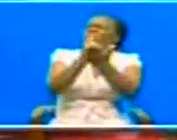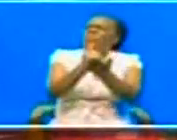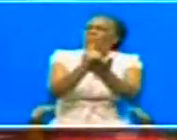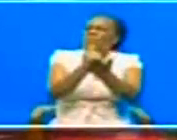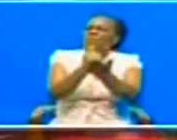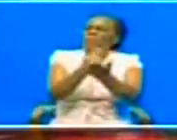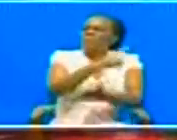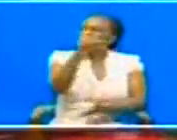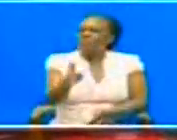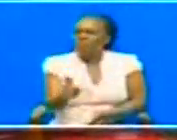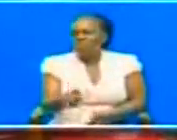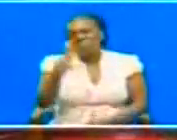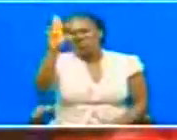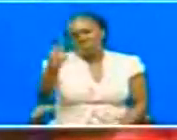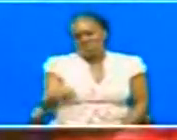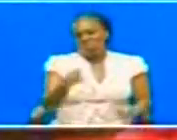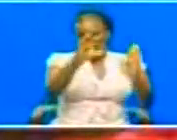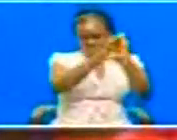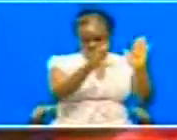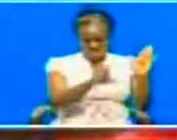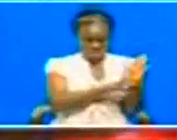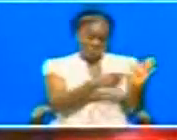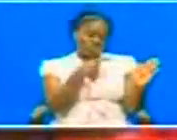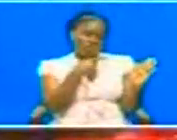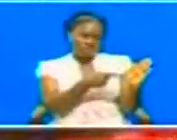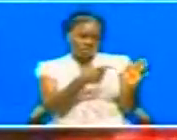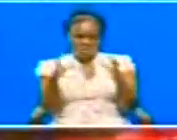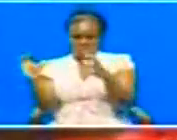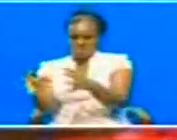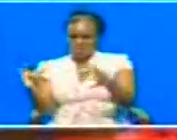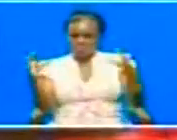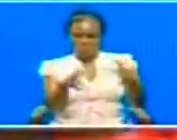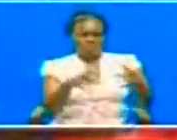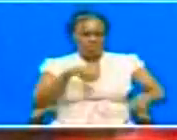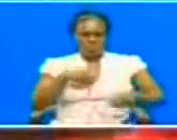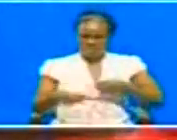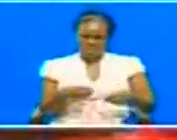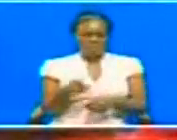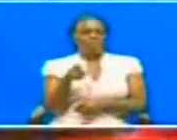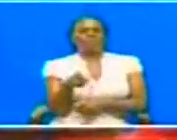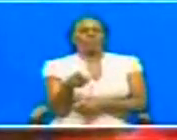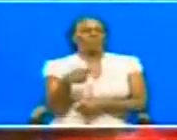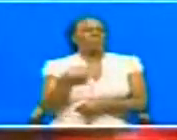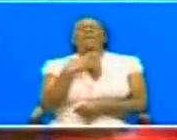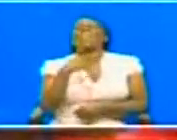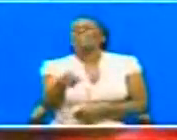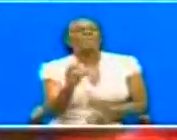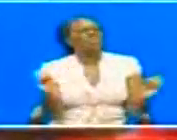you? Not really, because now the grouping people with albinism as disabled. I don't like